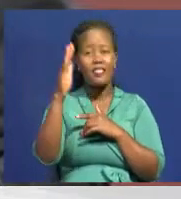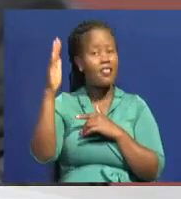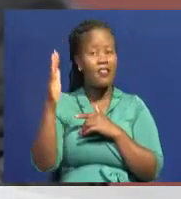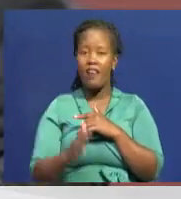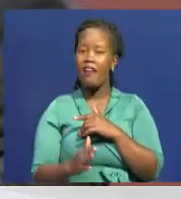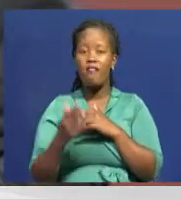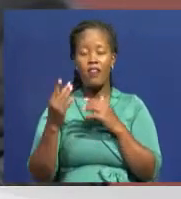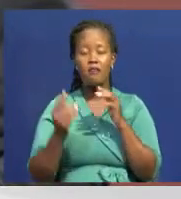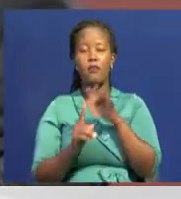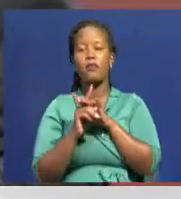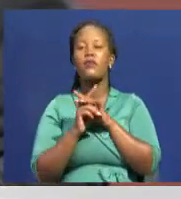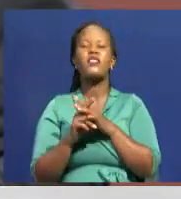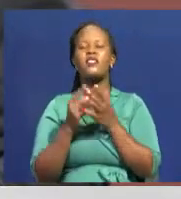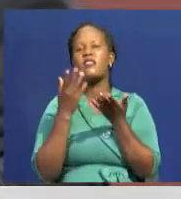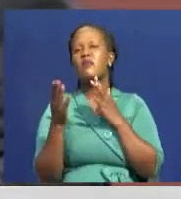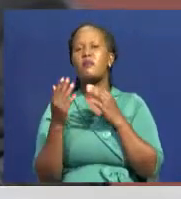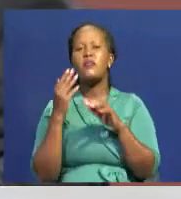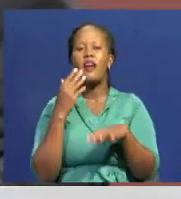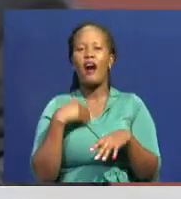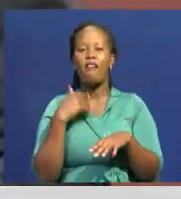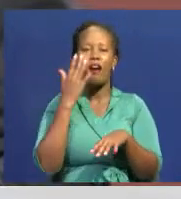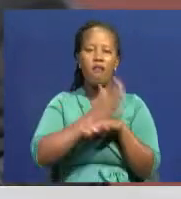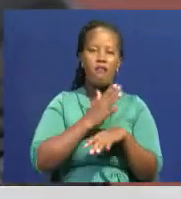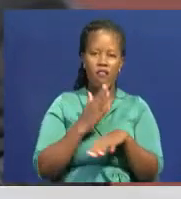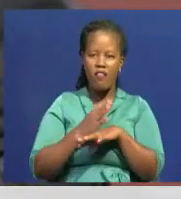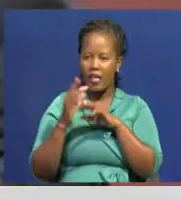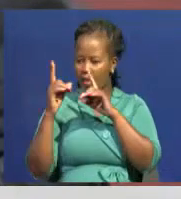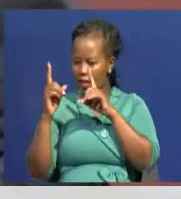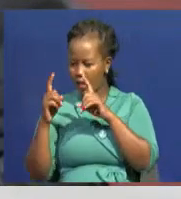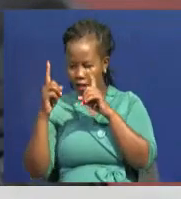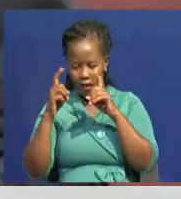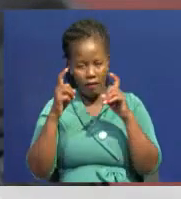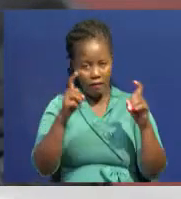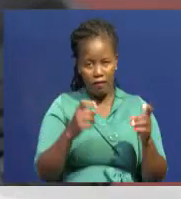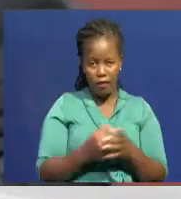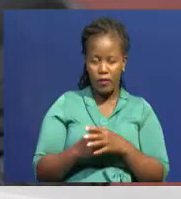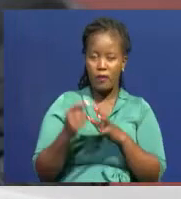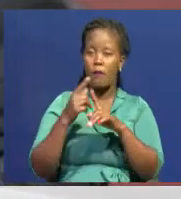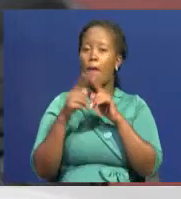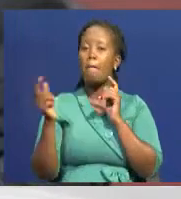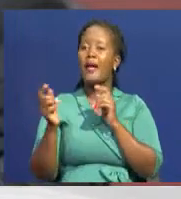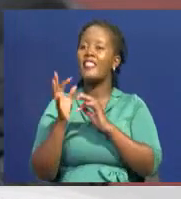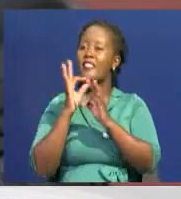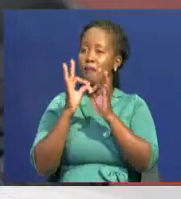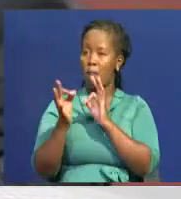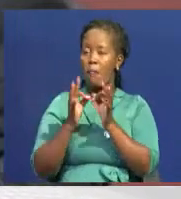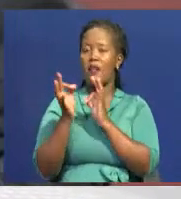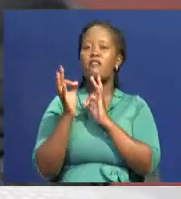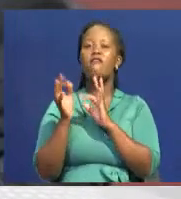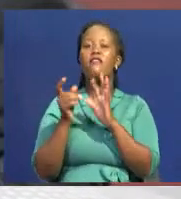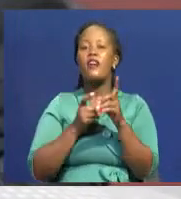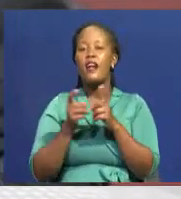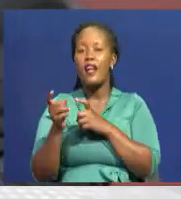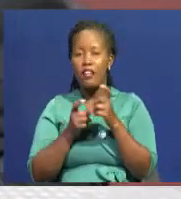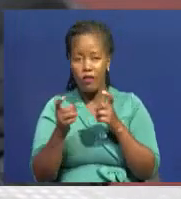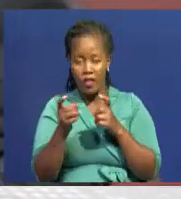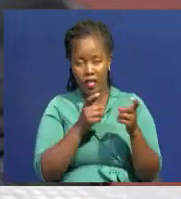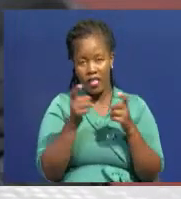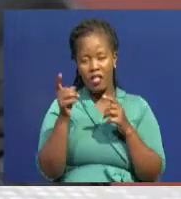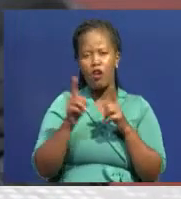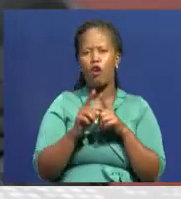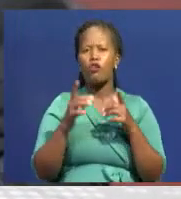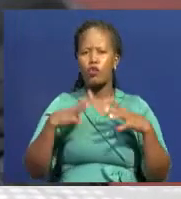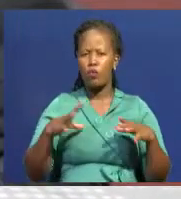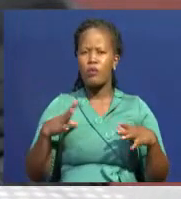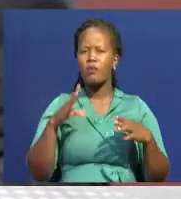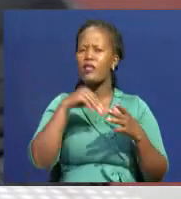something that's not yours. But here, if it's regulated the way the Act is looking at, and also people who are involved, they understand